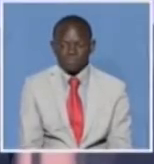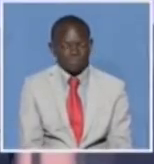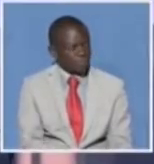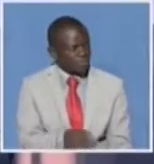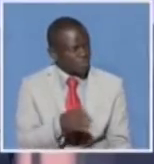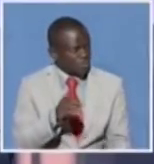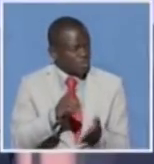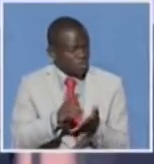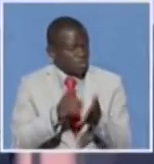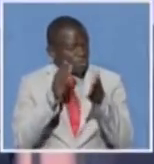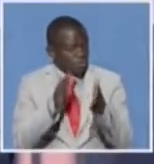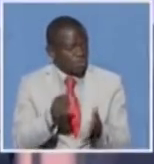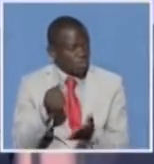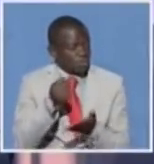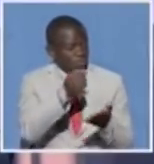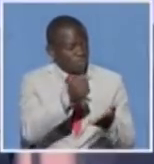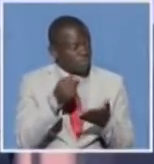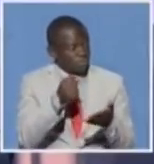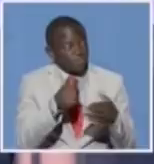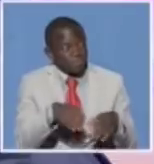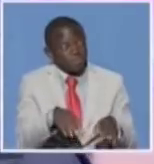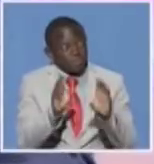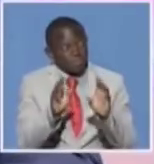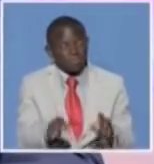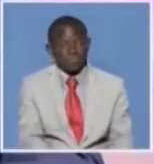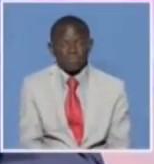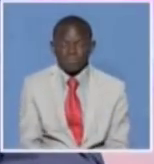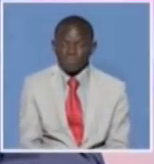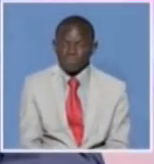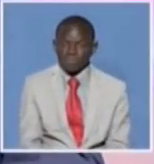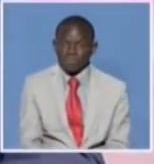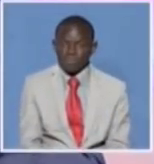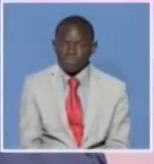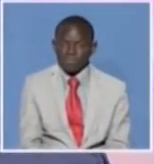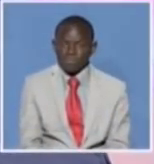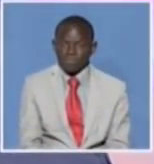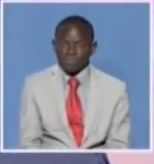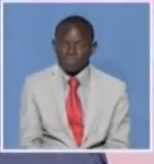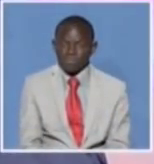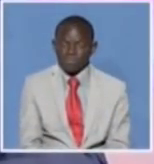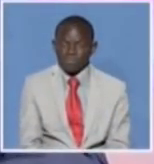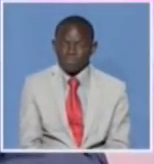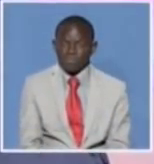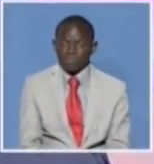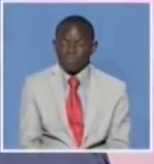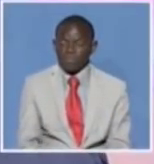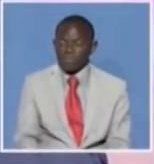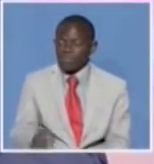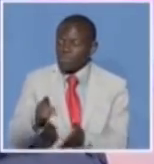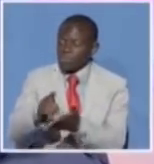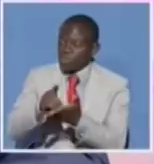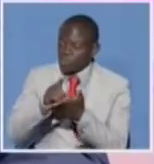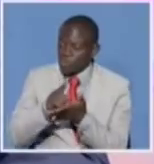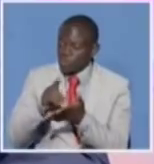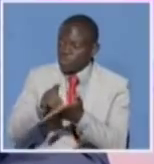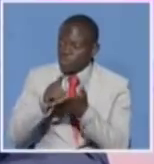our curriculum? You see, the phenomena of donors is highly appreciated. We live in a